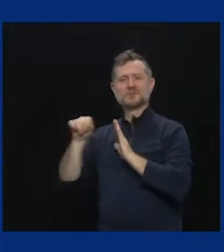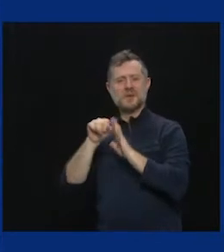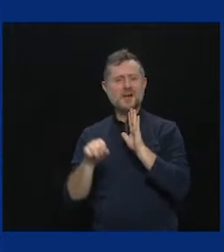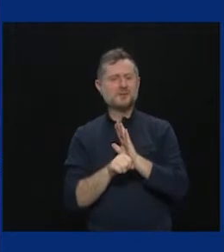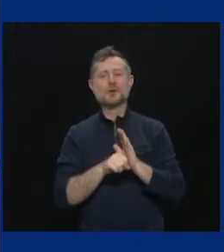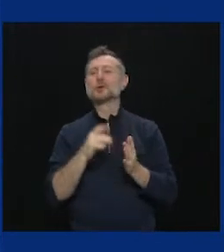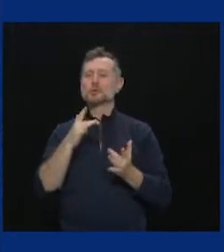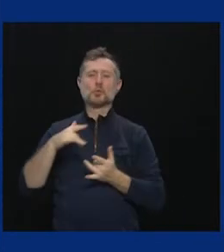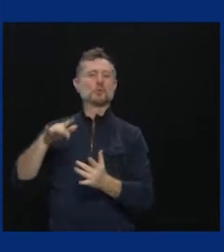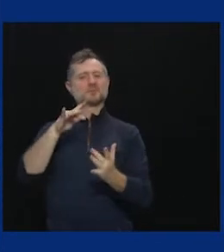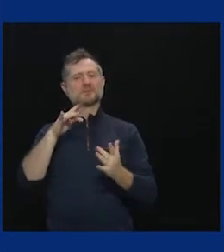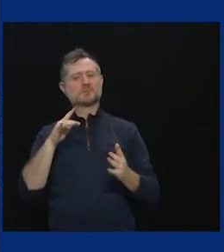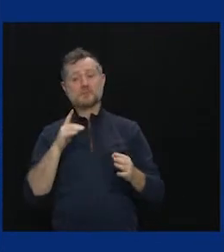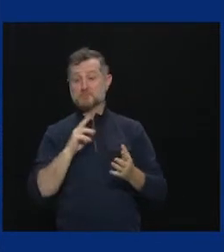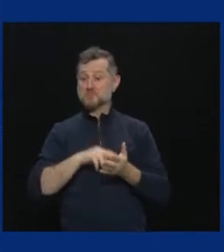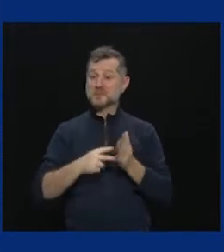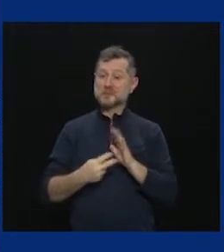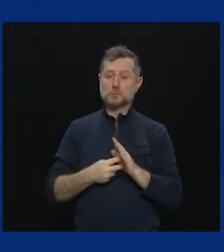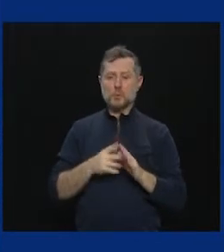us.